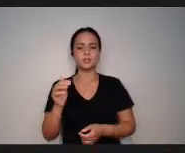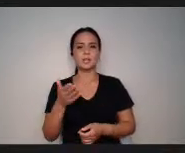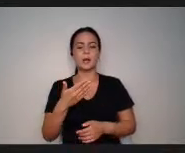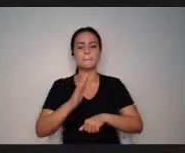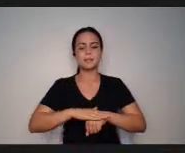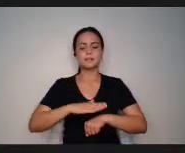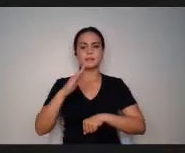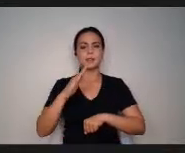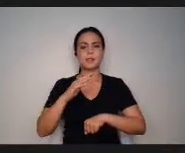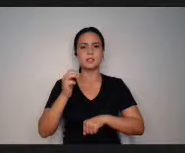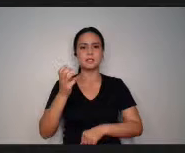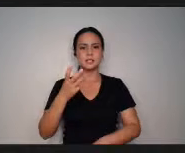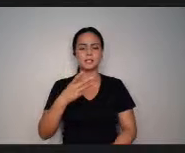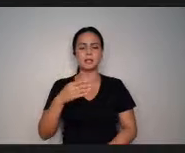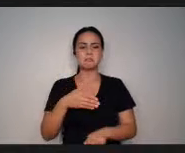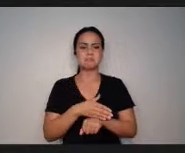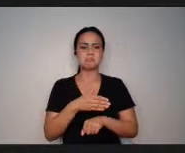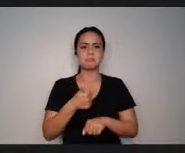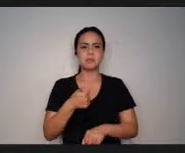2018.